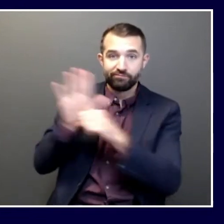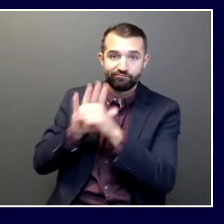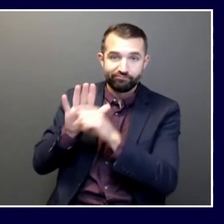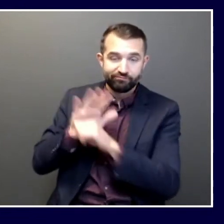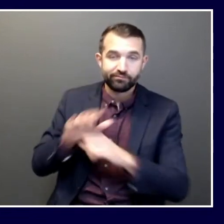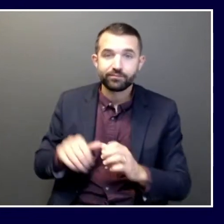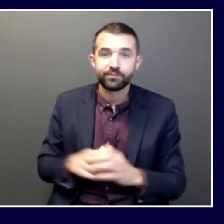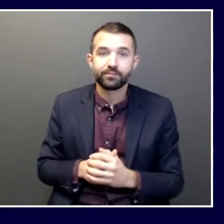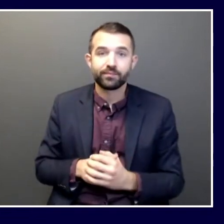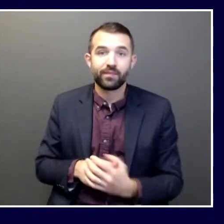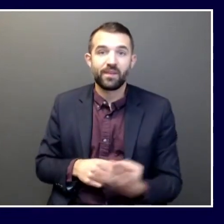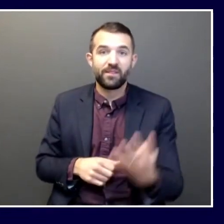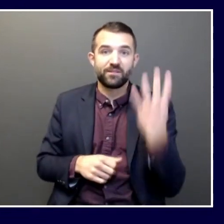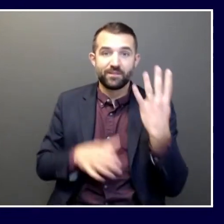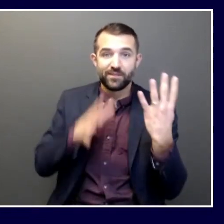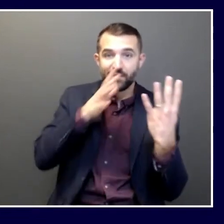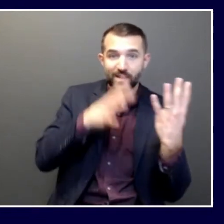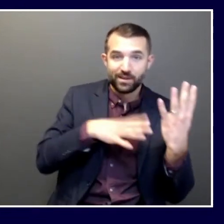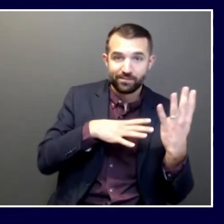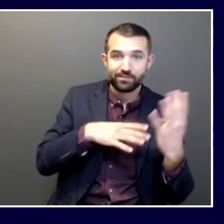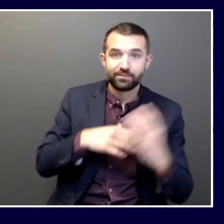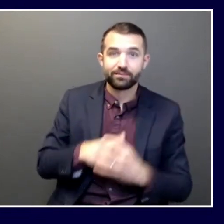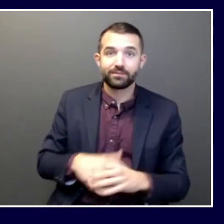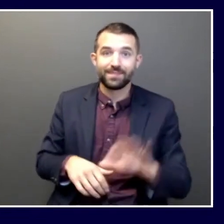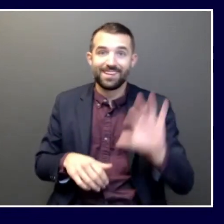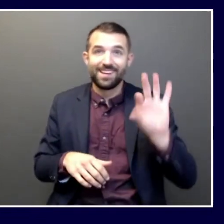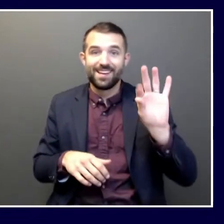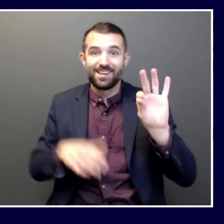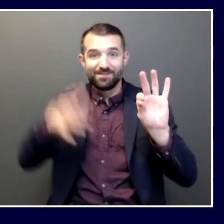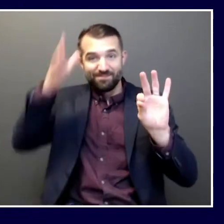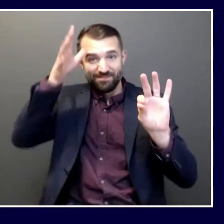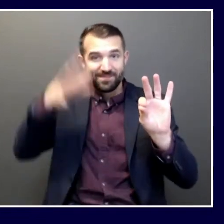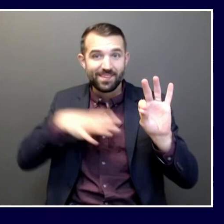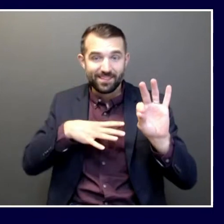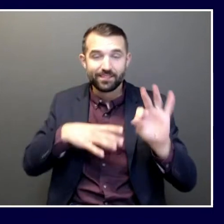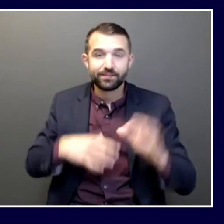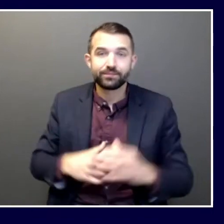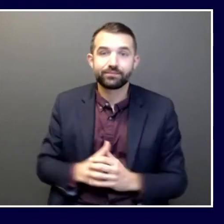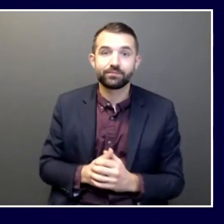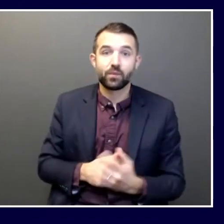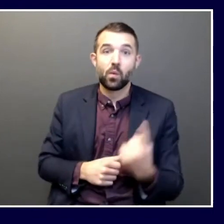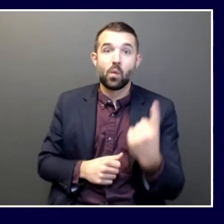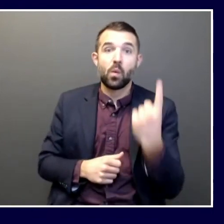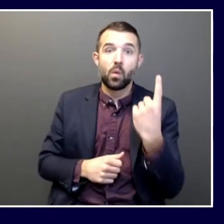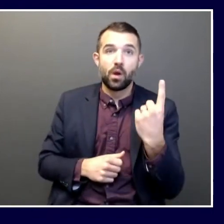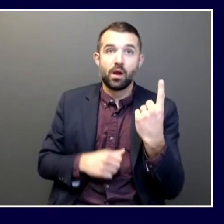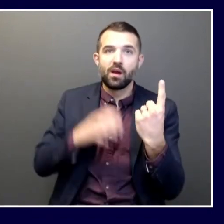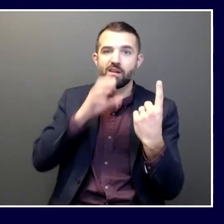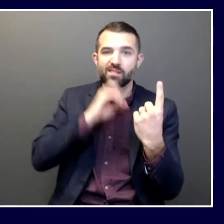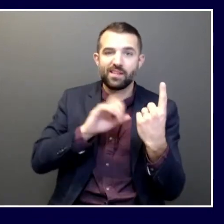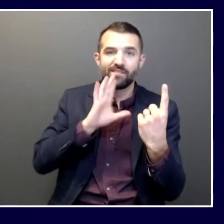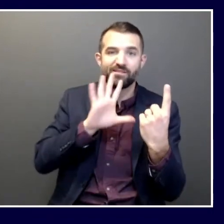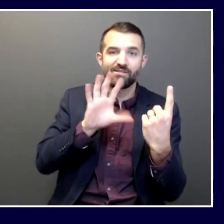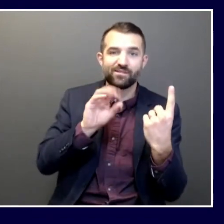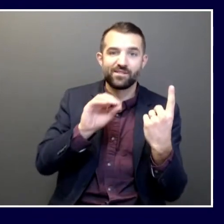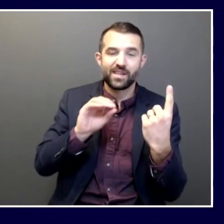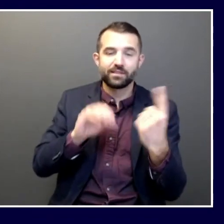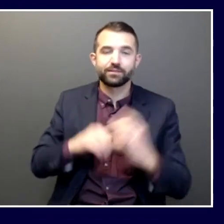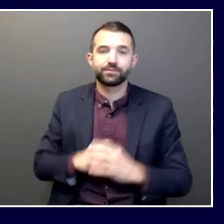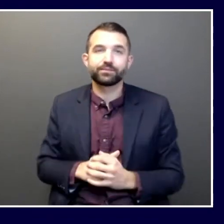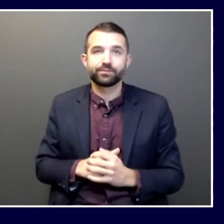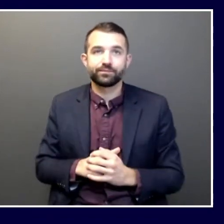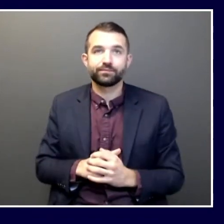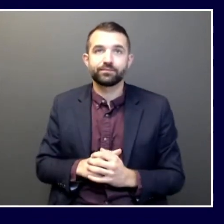individuals were women, 9 were men. 1 was between the ages of 50 and 59, 4 were in